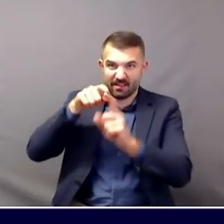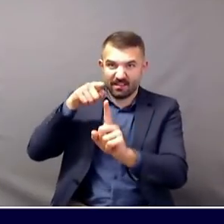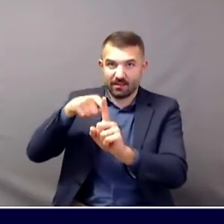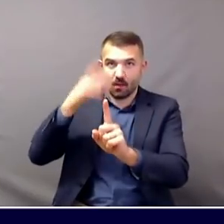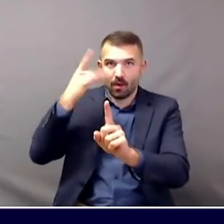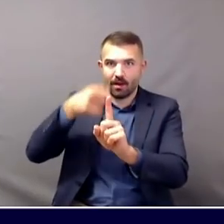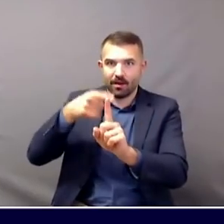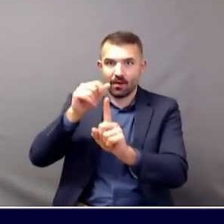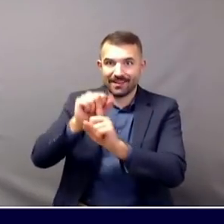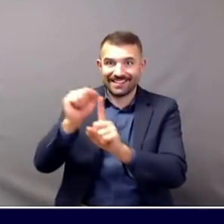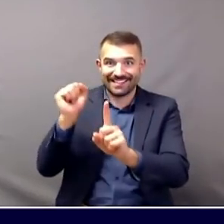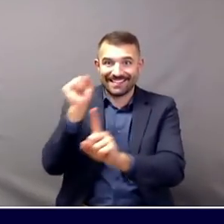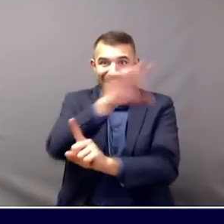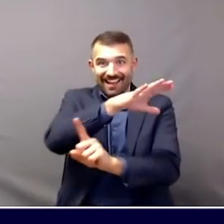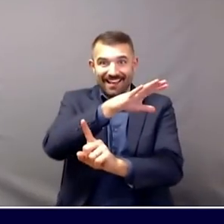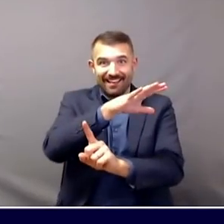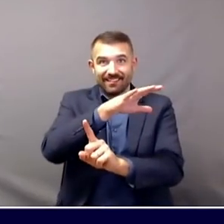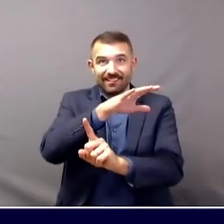pick a swab and send site.